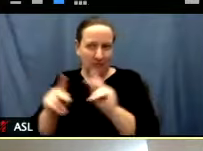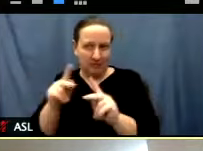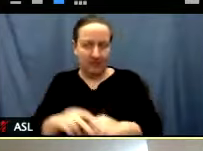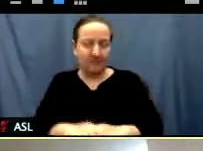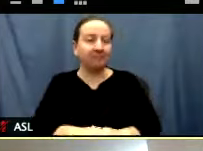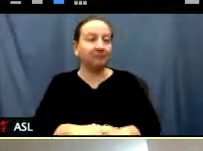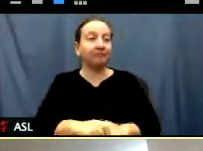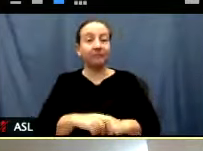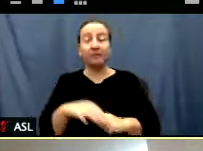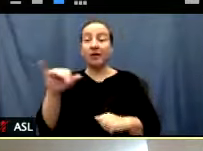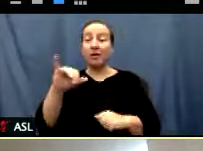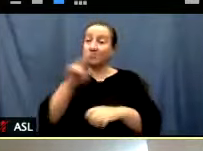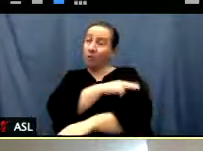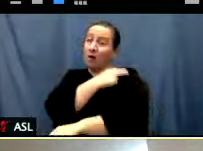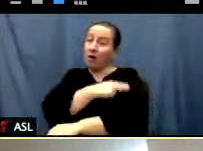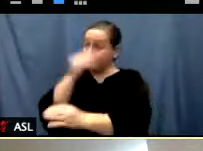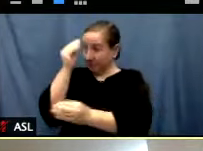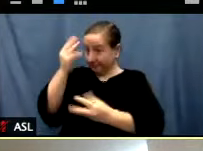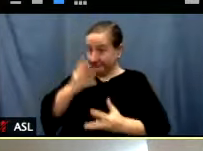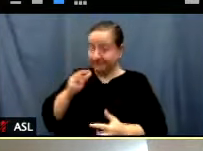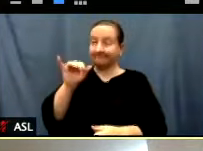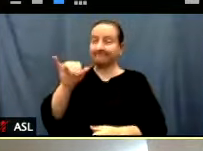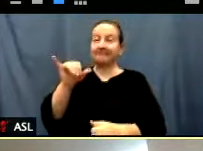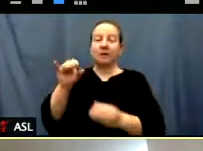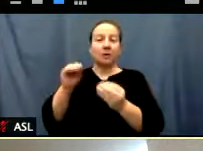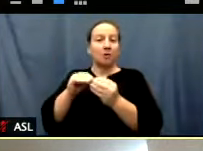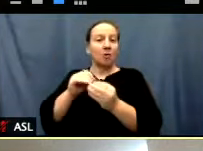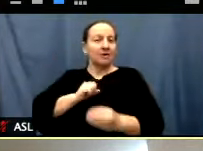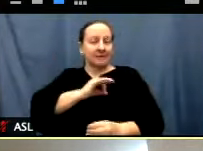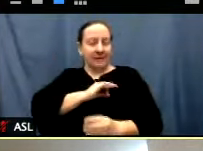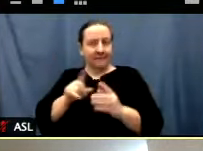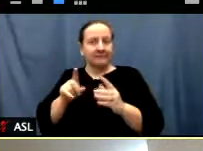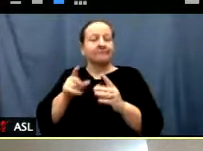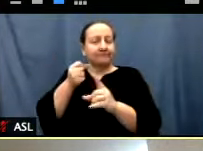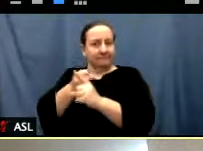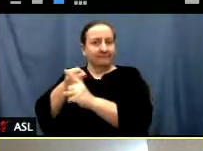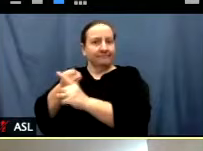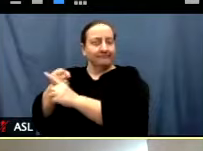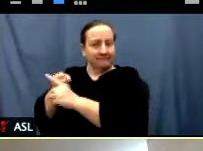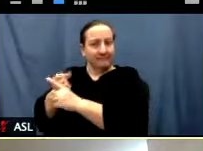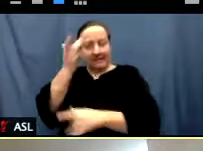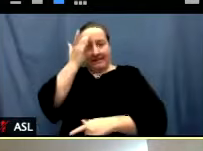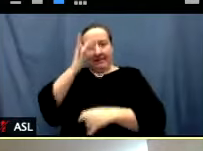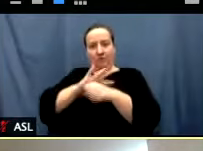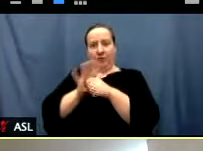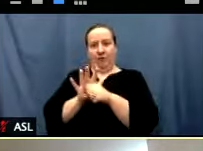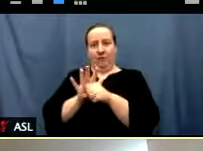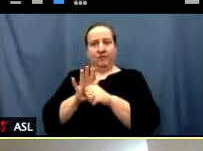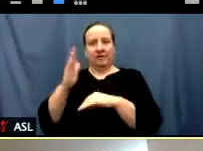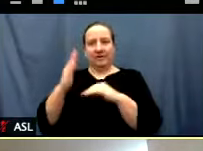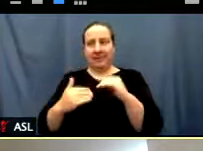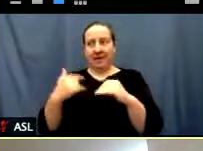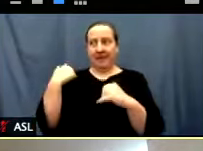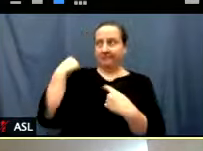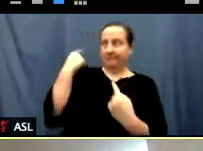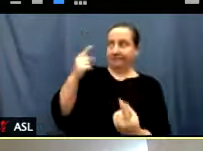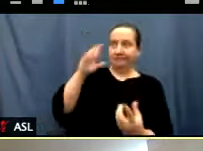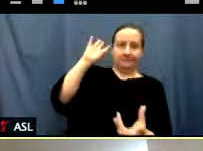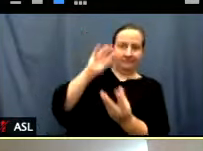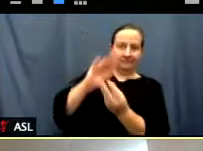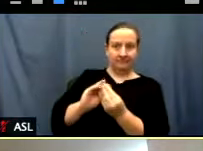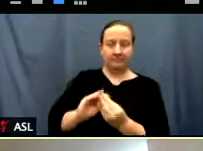hearing from our hospitals that they are seeing more staff members sick with COVID in the last month than they have seen in the totality of this